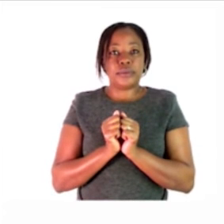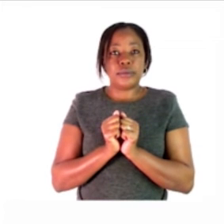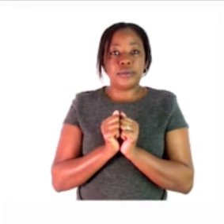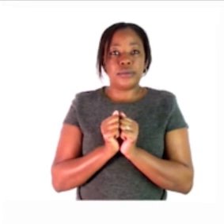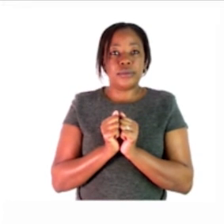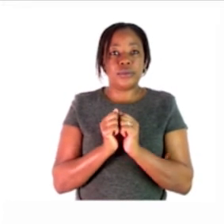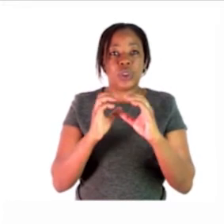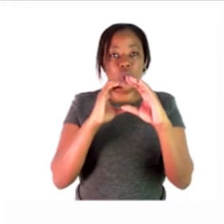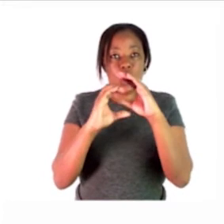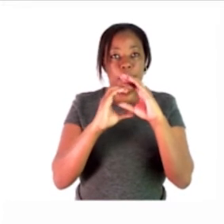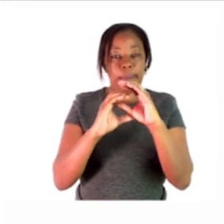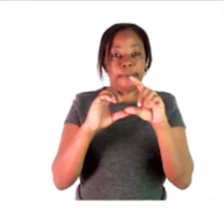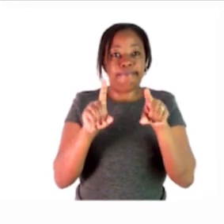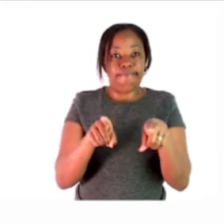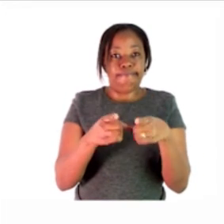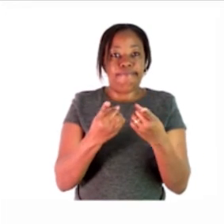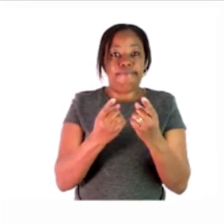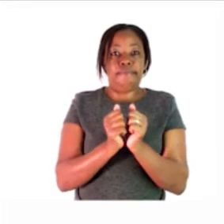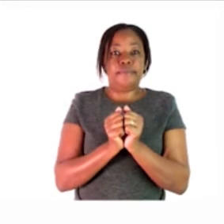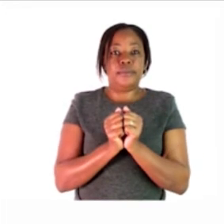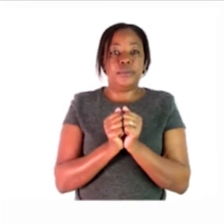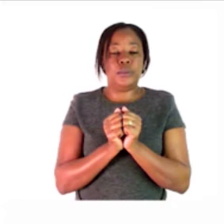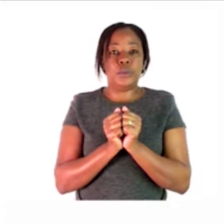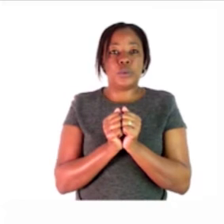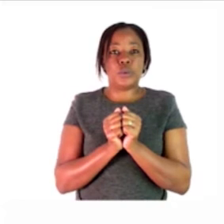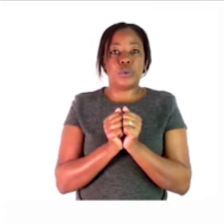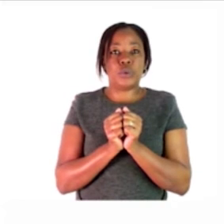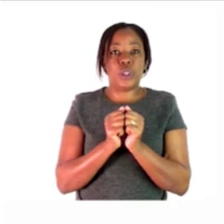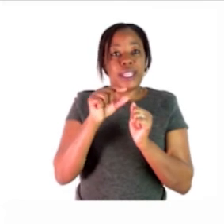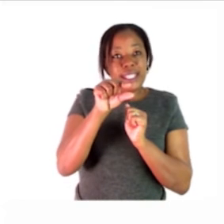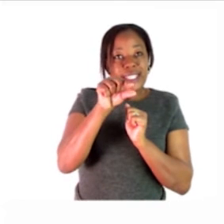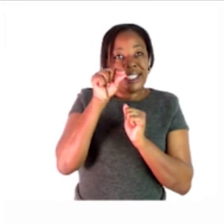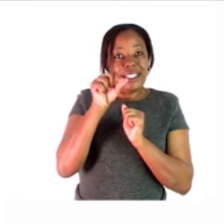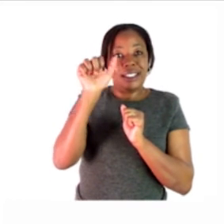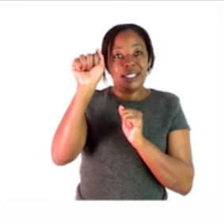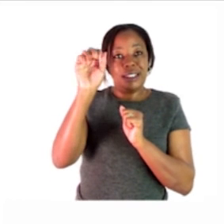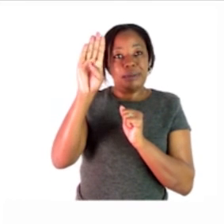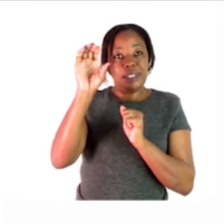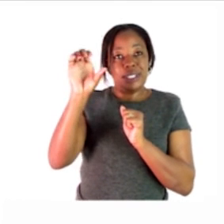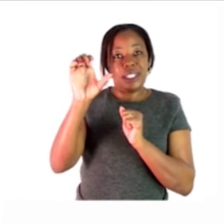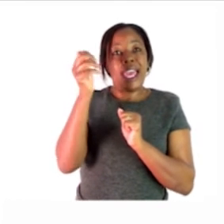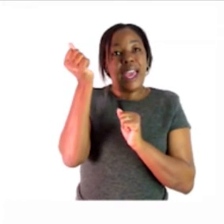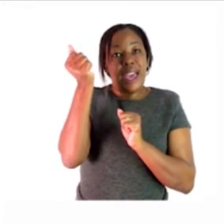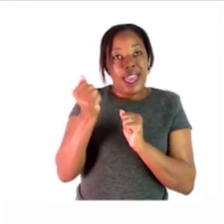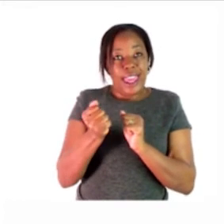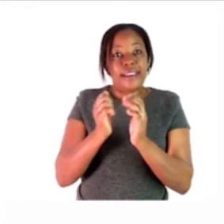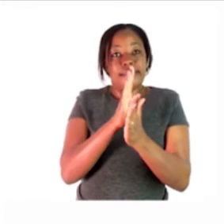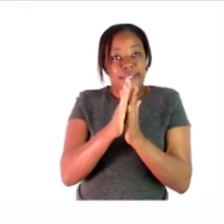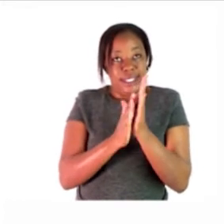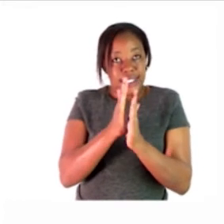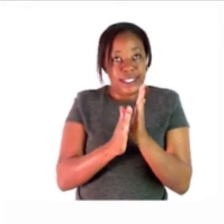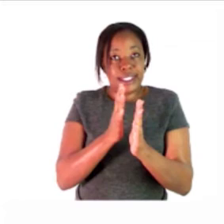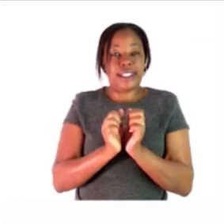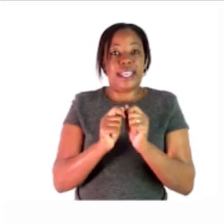communicating tool. All right. Okay, so each alphabet is having a code. Now let's take the first one together